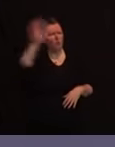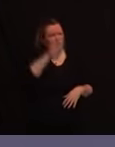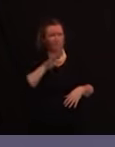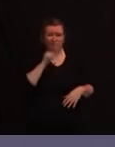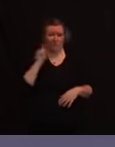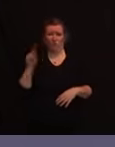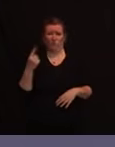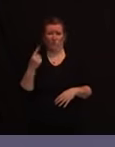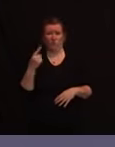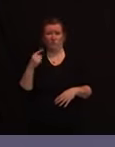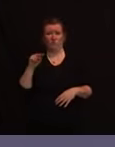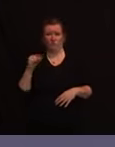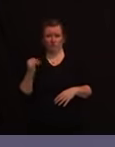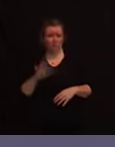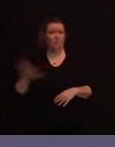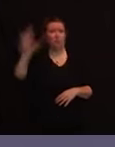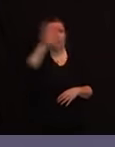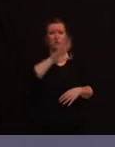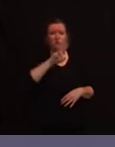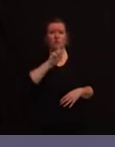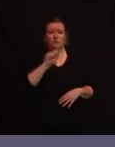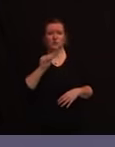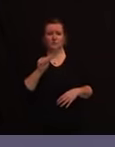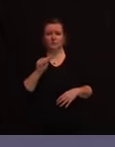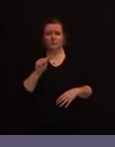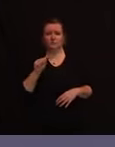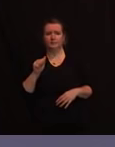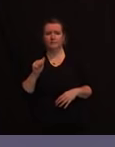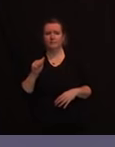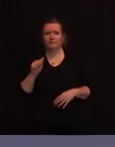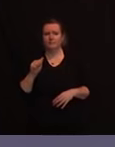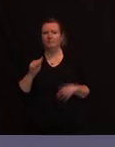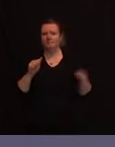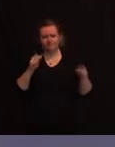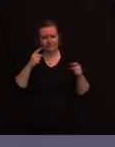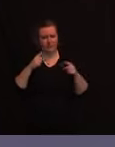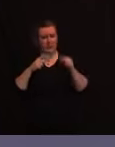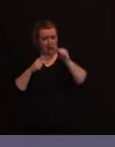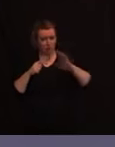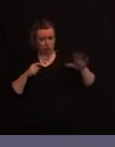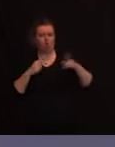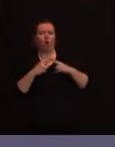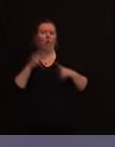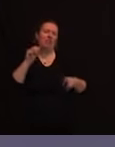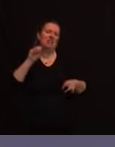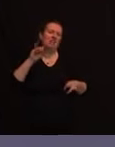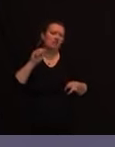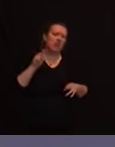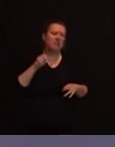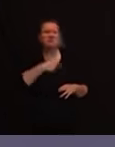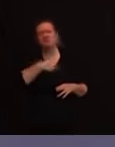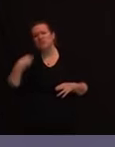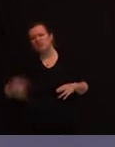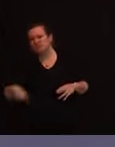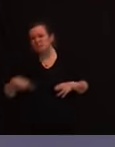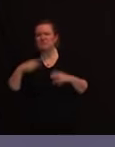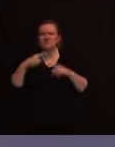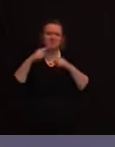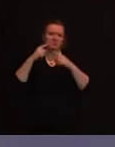also the Asian community, and that is also north of